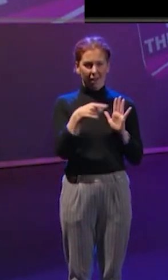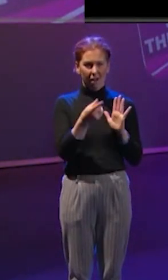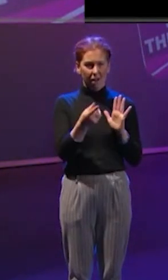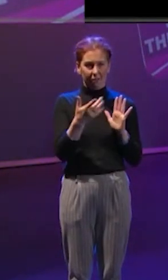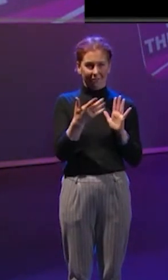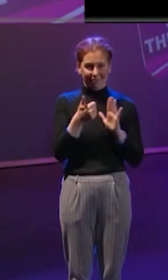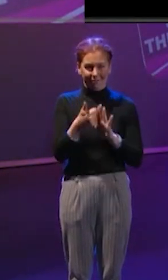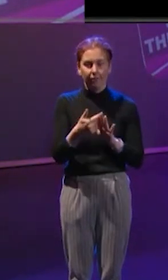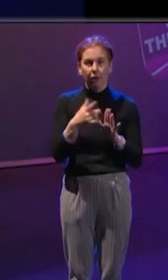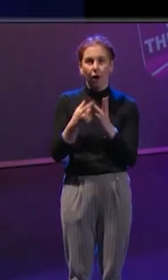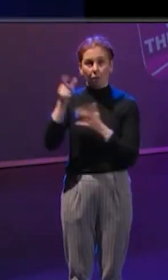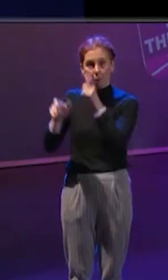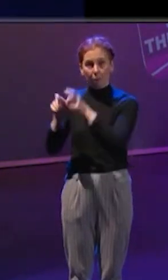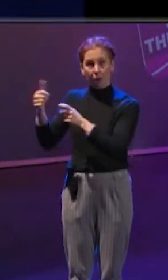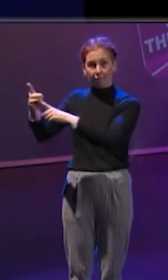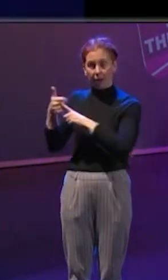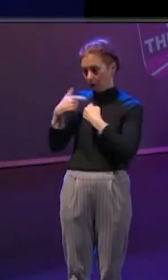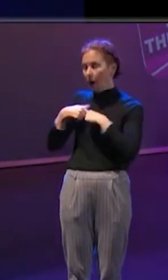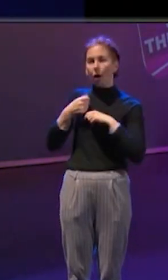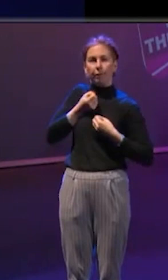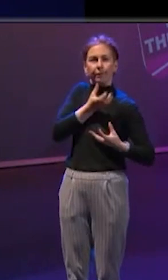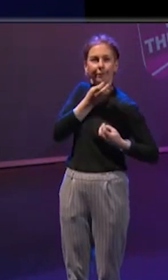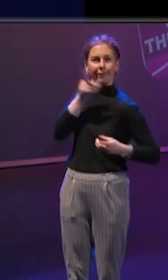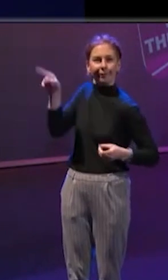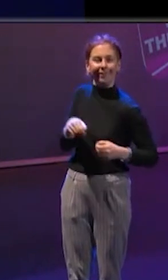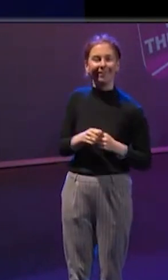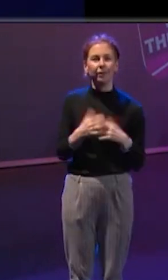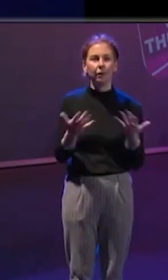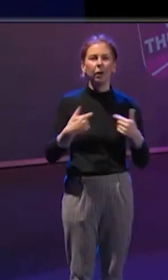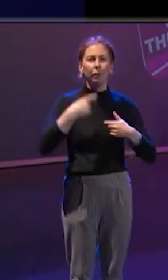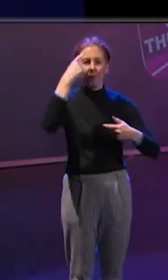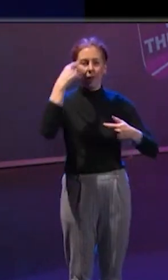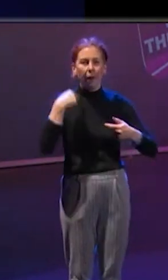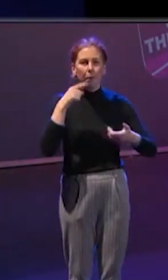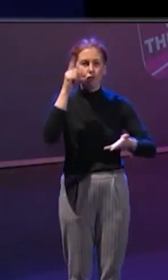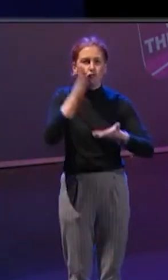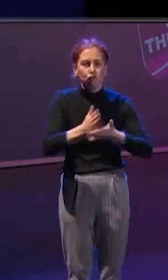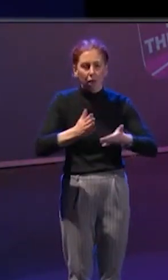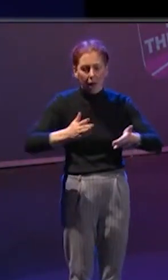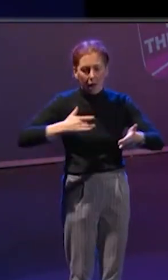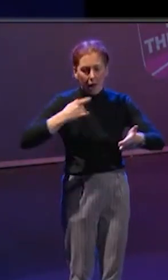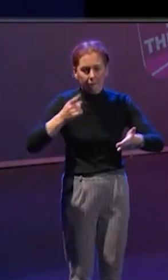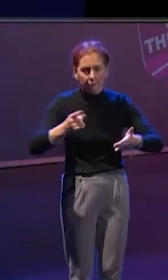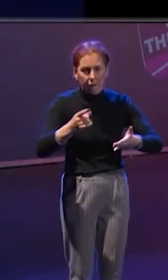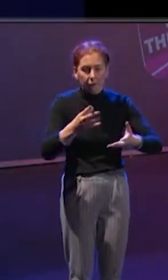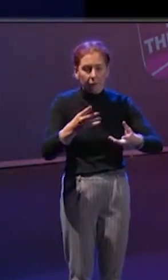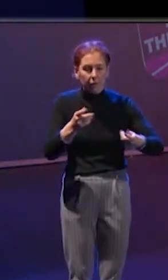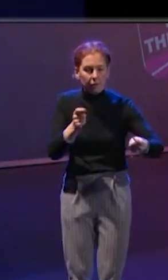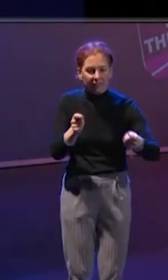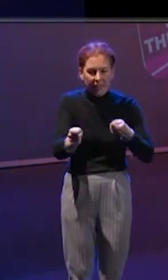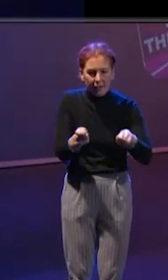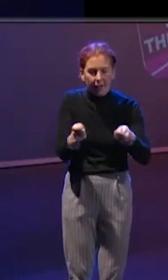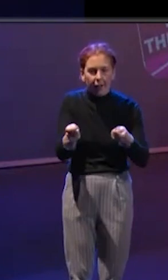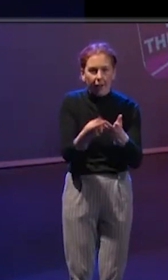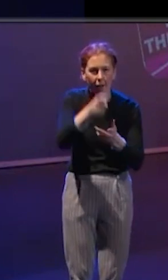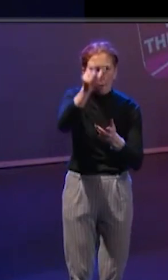and regurgitate it. But for me, I often think of myself as a realistic facilitator of other people's creativity. I can't remember who